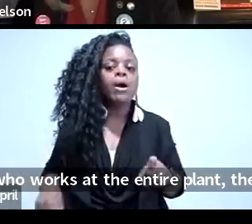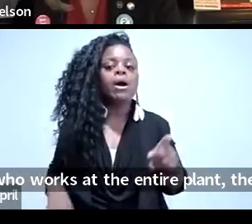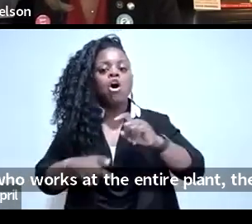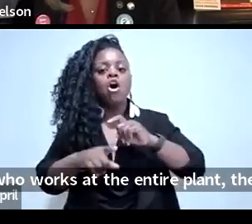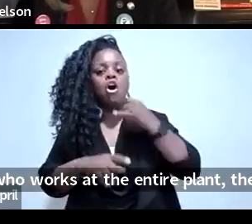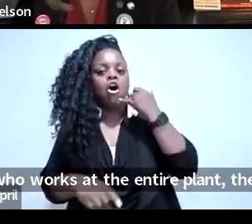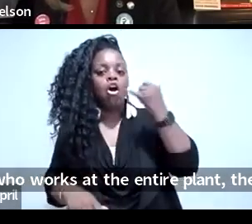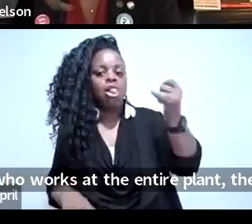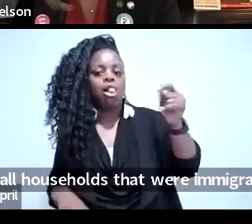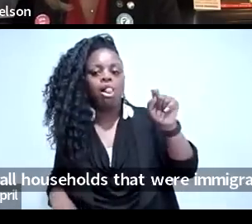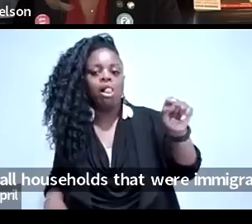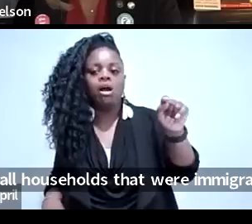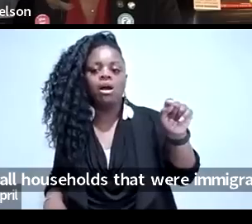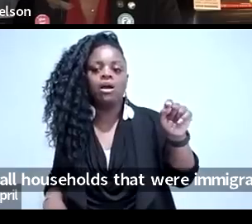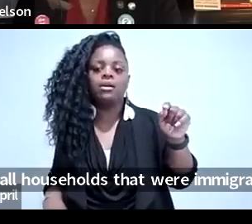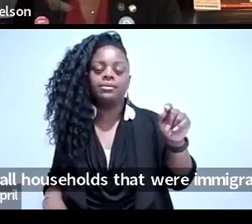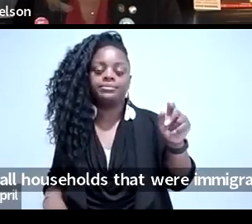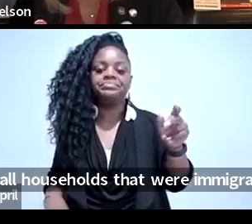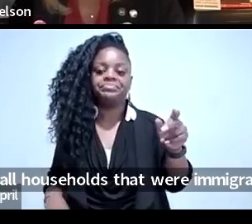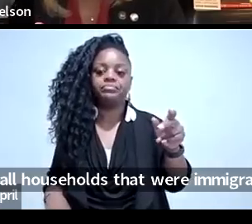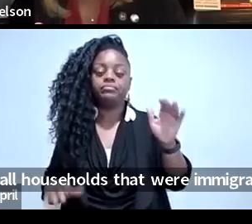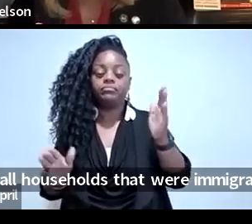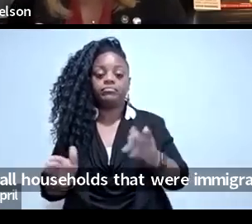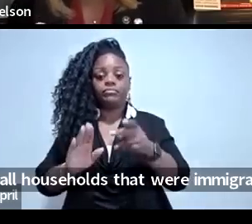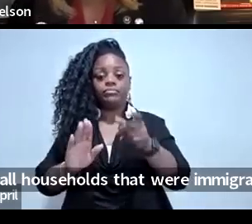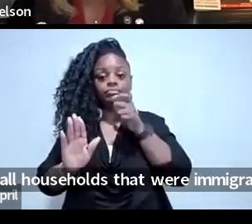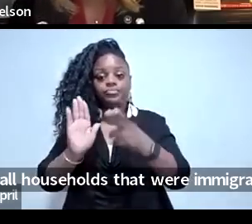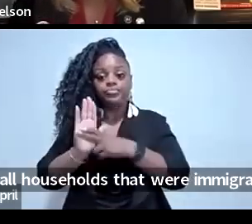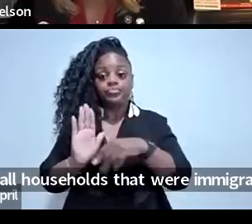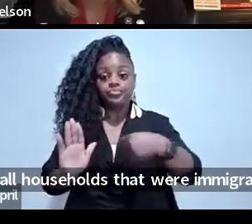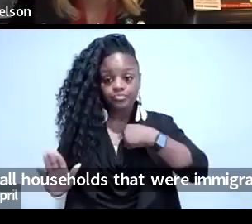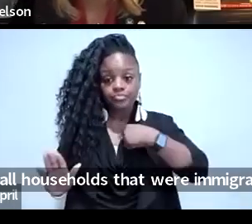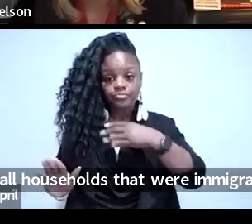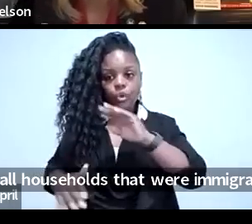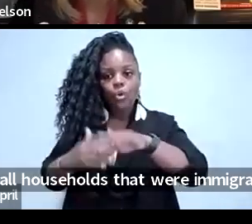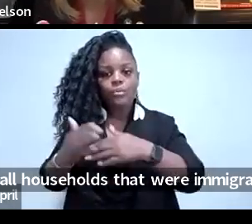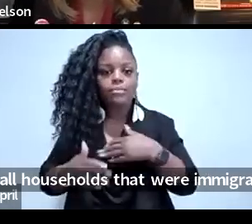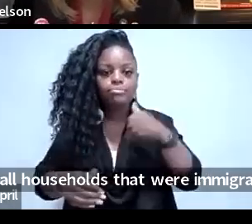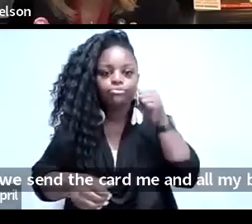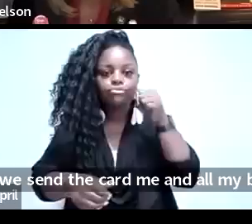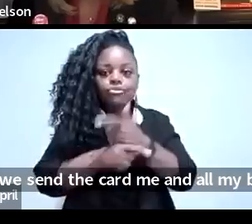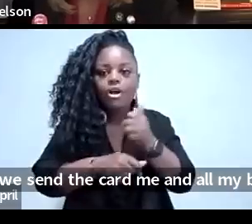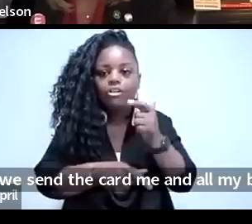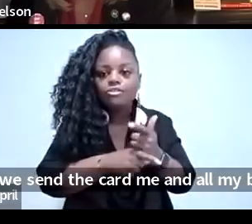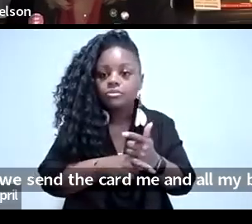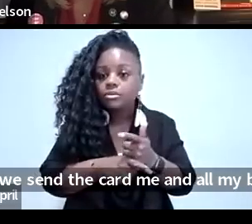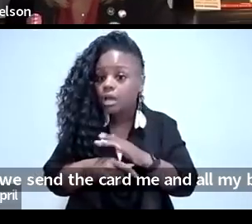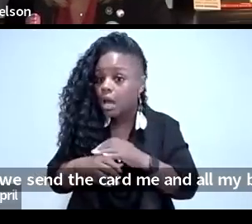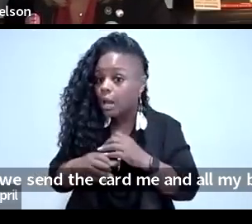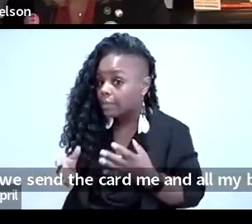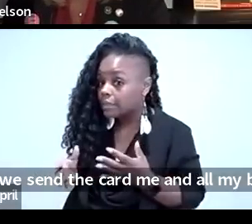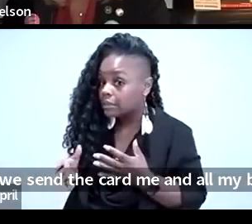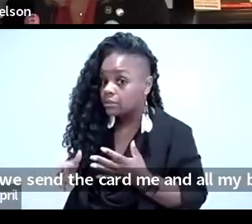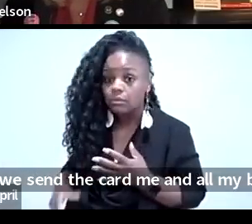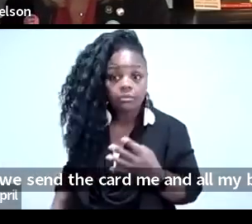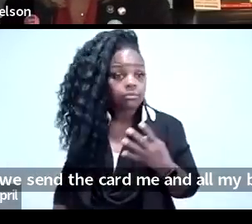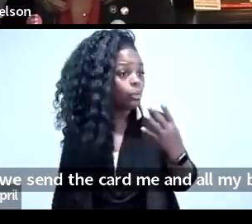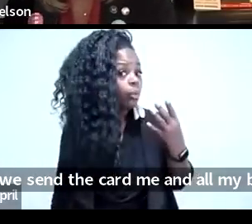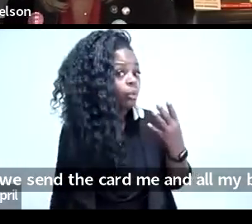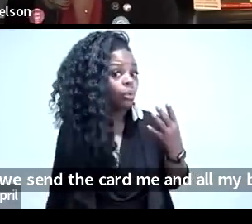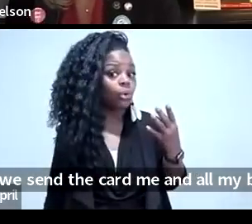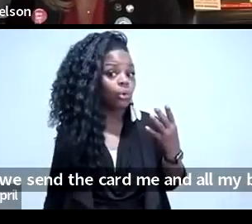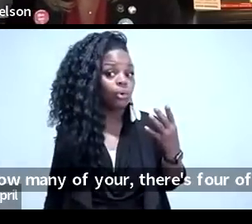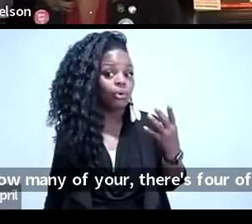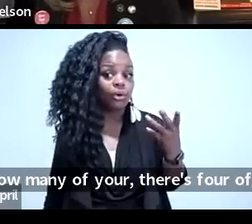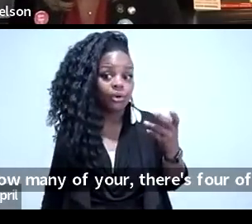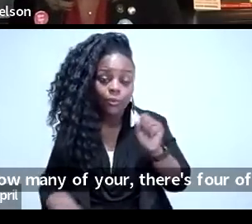me and all my brothers. And I'm like, oh, how many is it? It's 4 of us. We all work there. Perfect. Thank you. And they will go